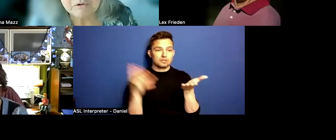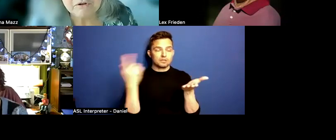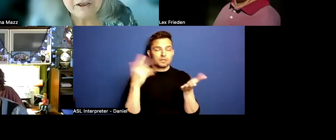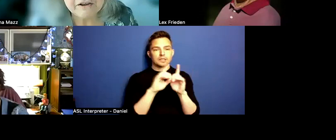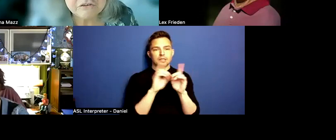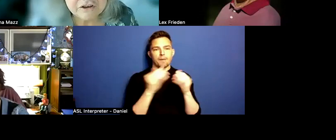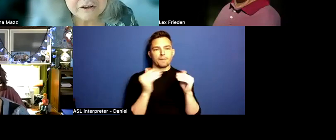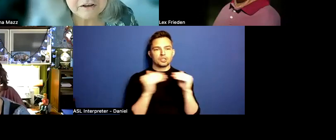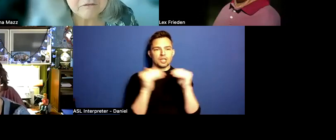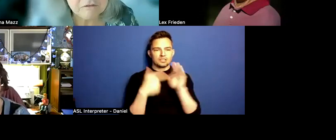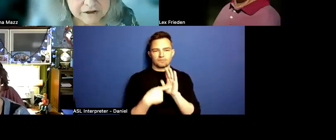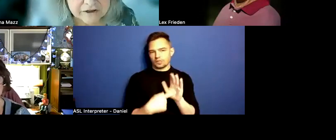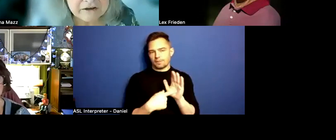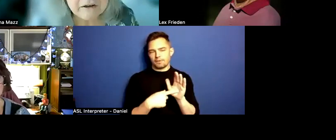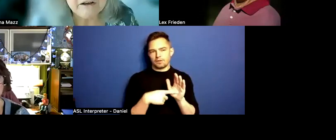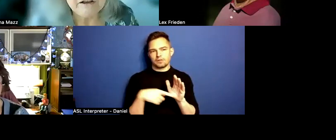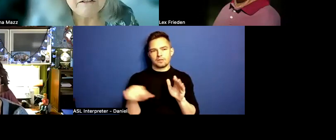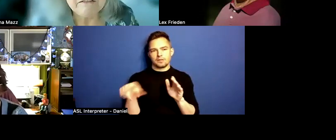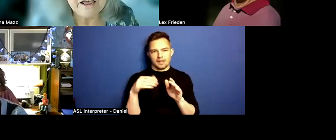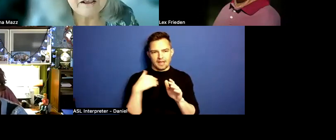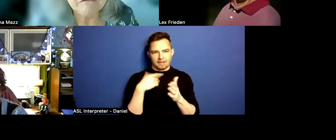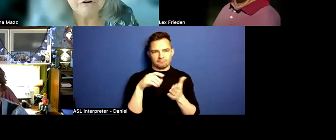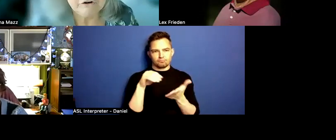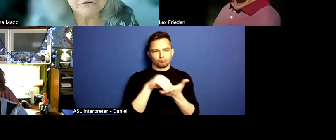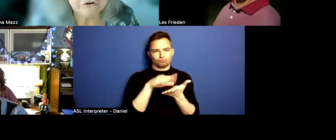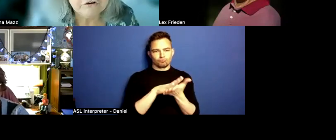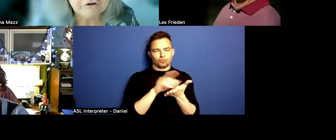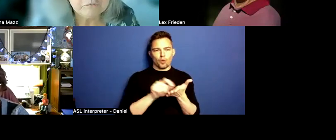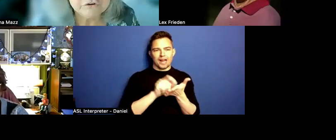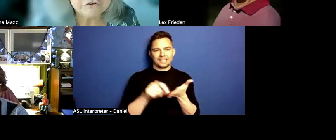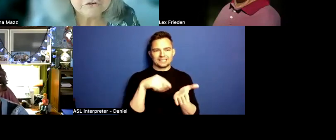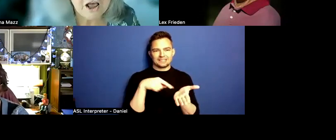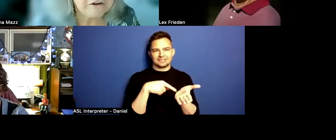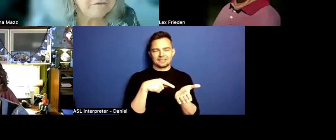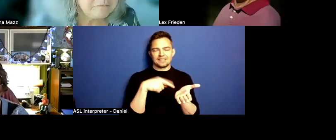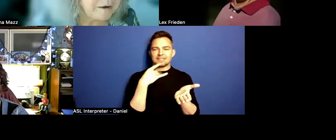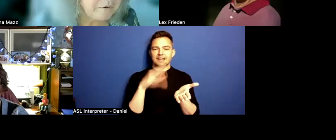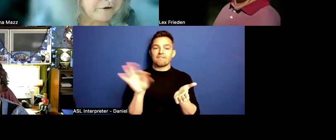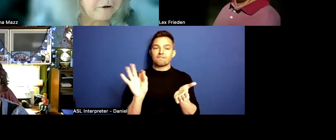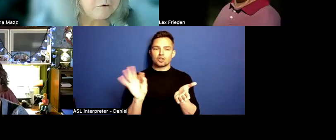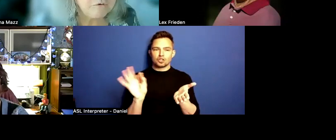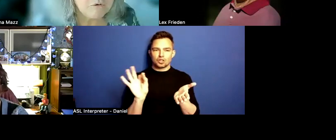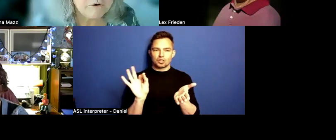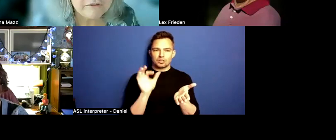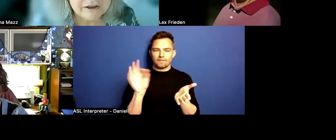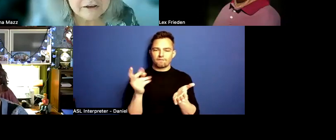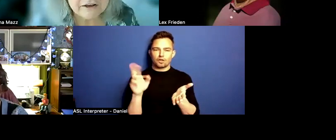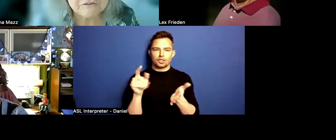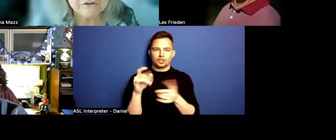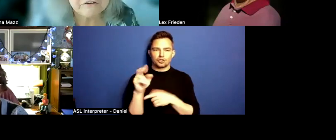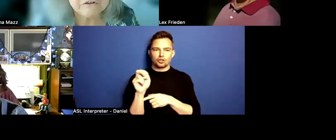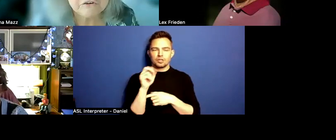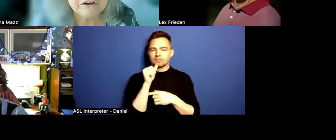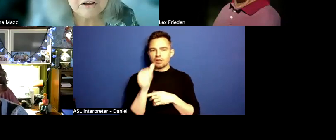Justice, for example, has said in writing that furniture which is not covered by a building code or